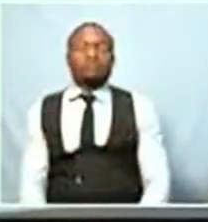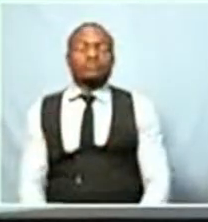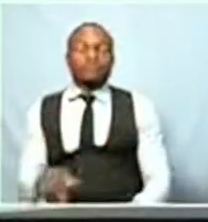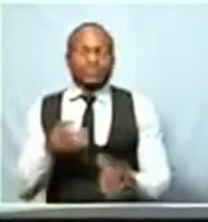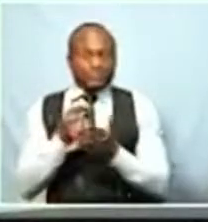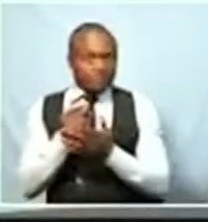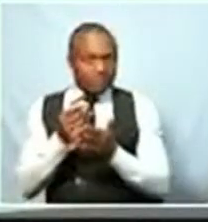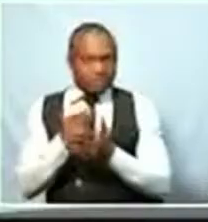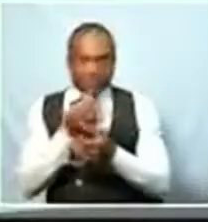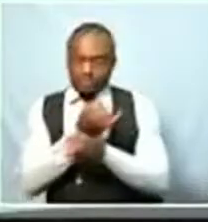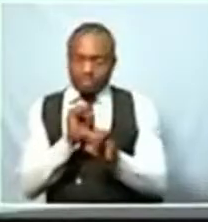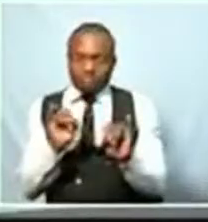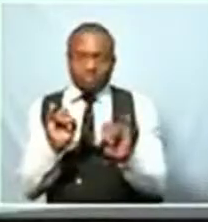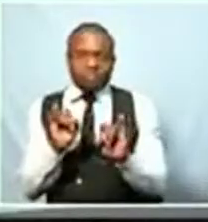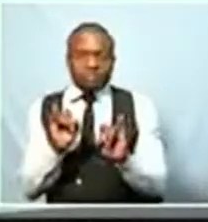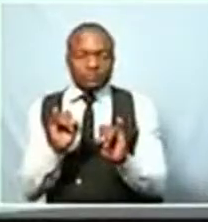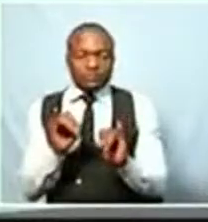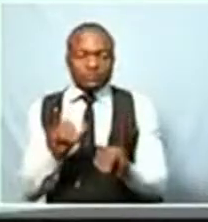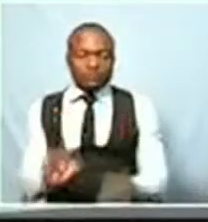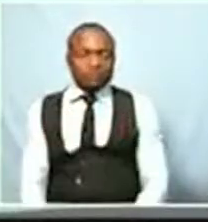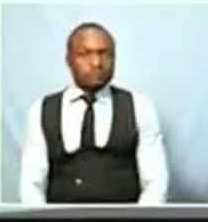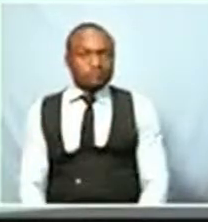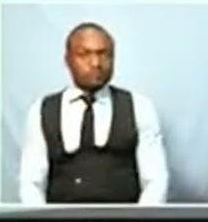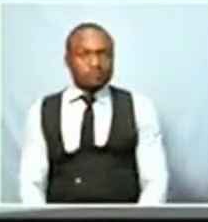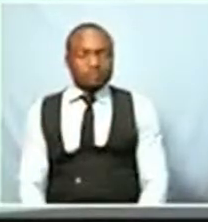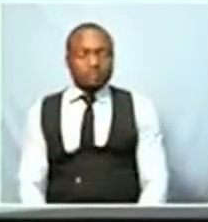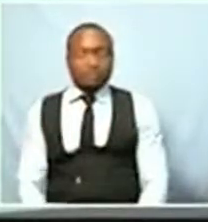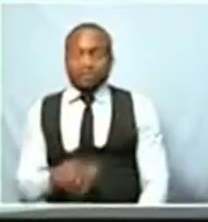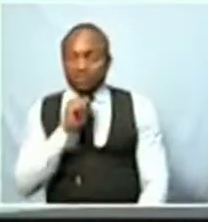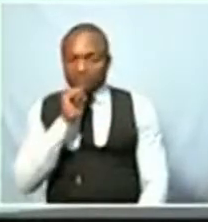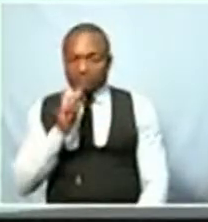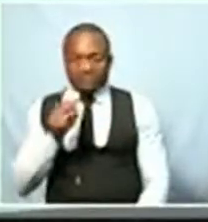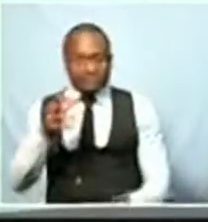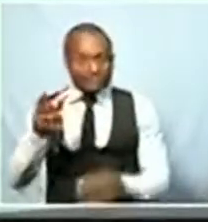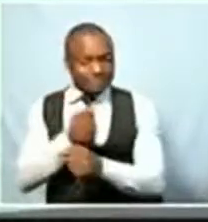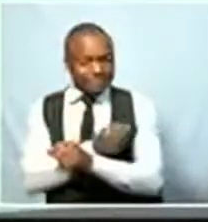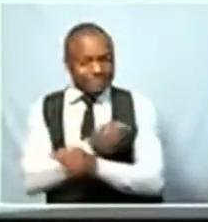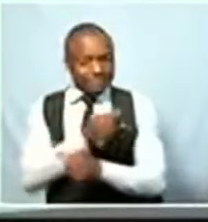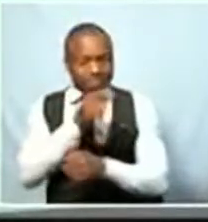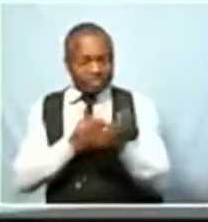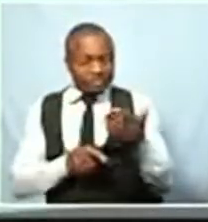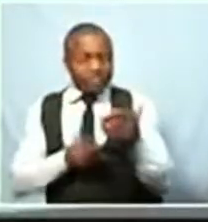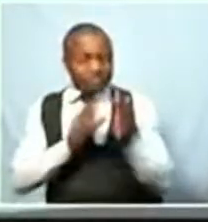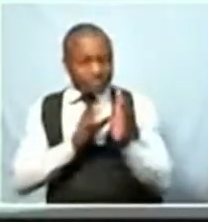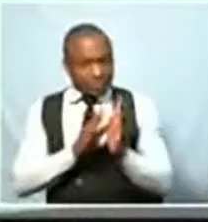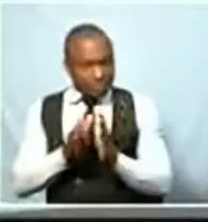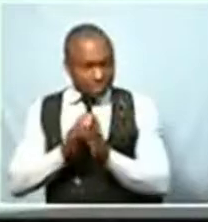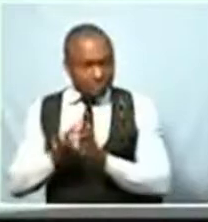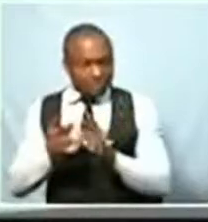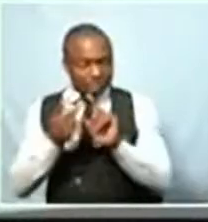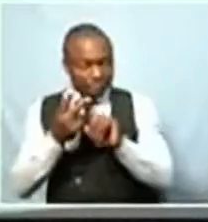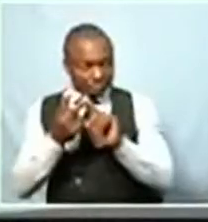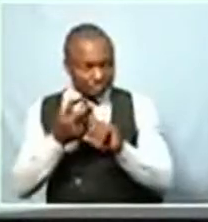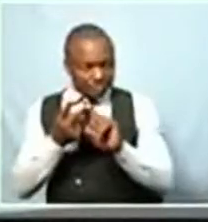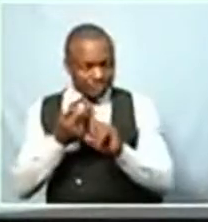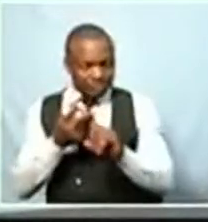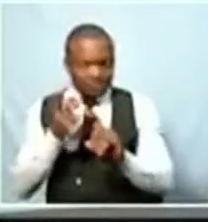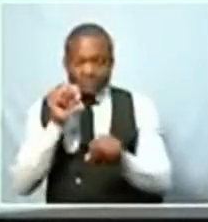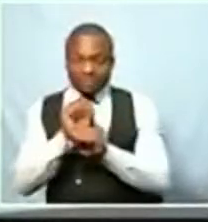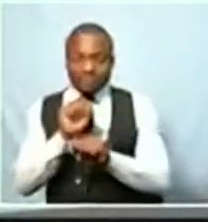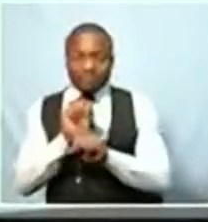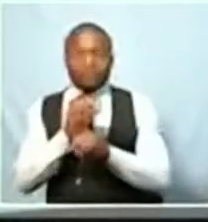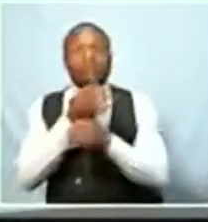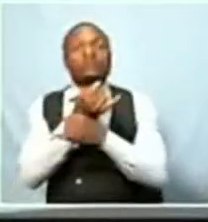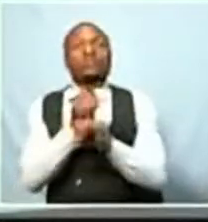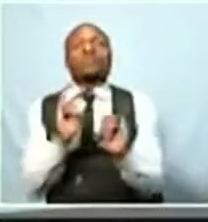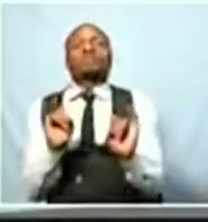financial independence, because we're not getting what we perceived we should get. And two, the operational